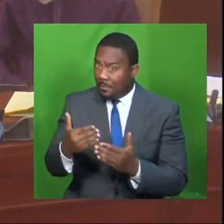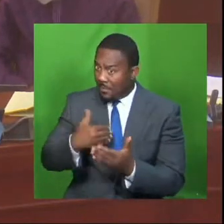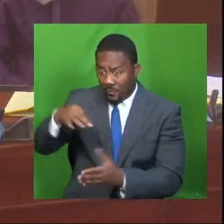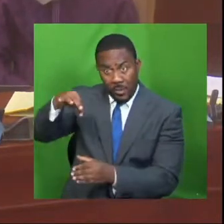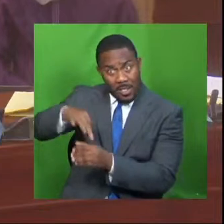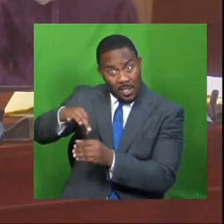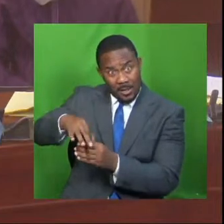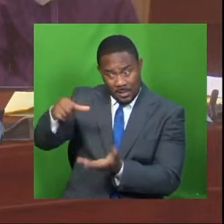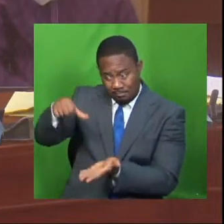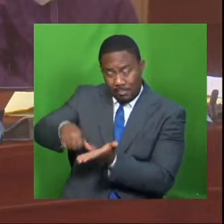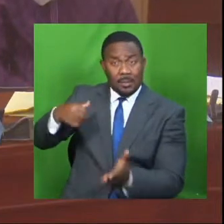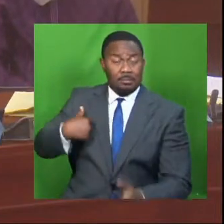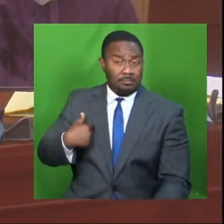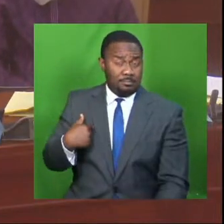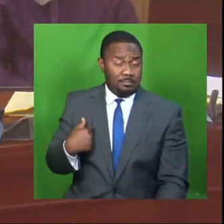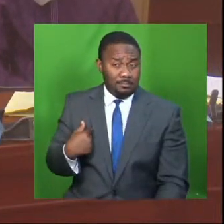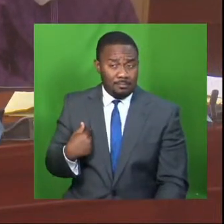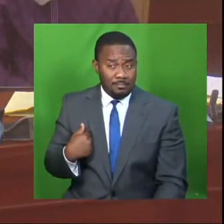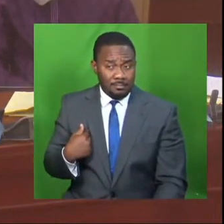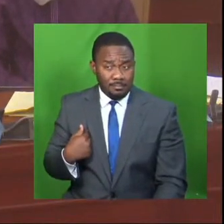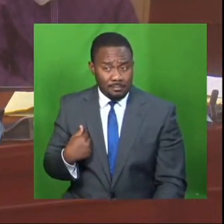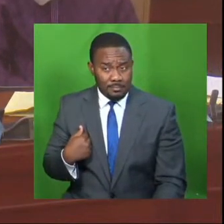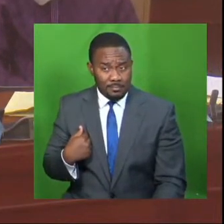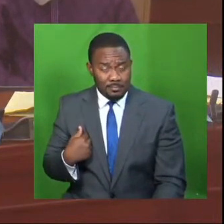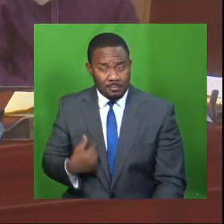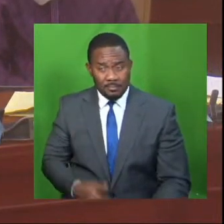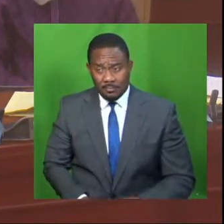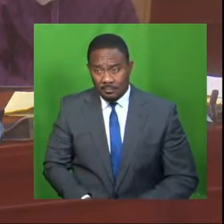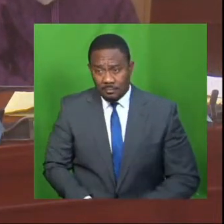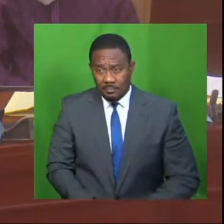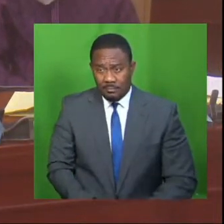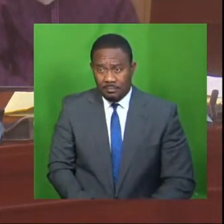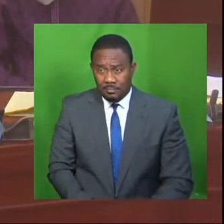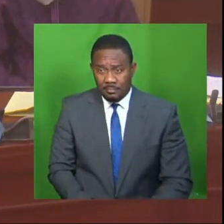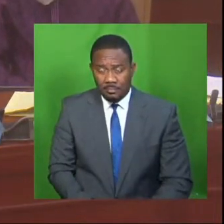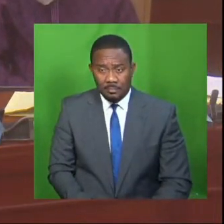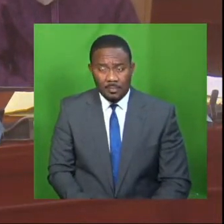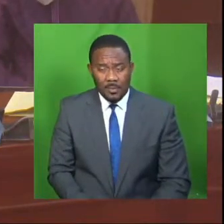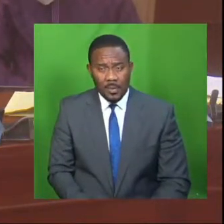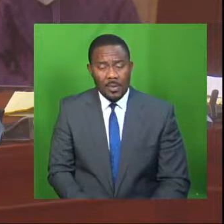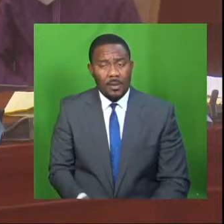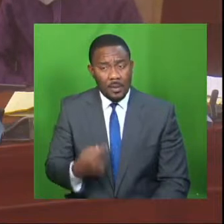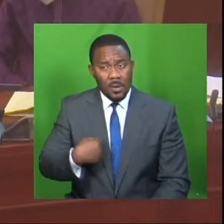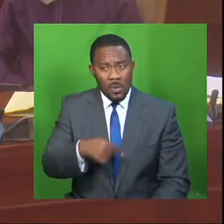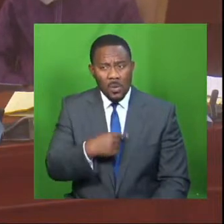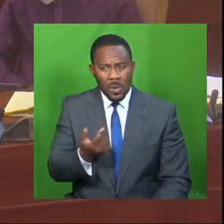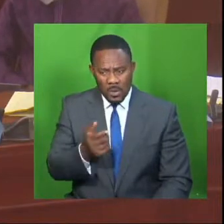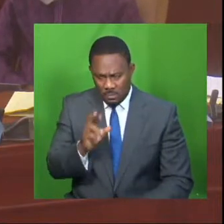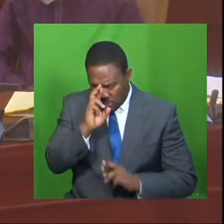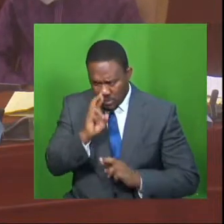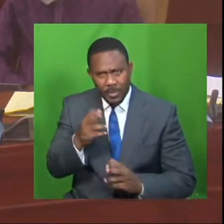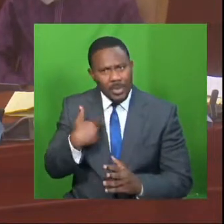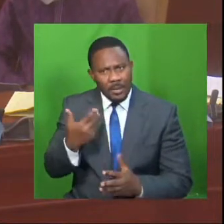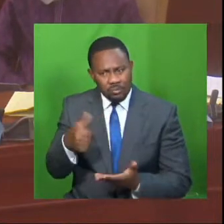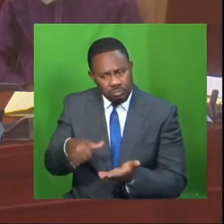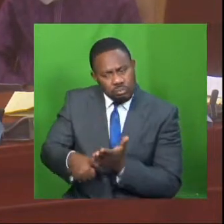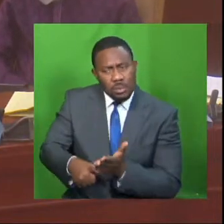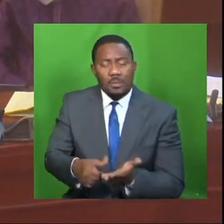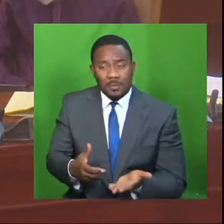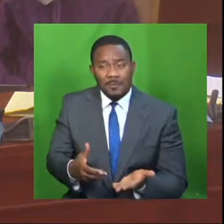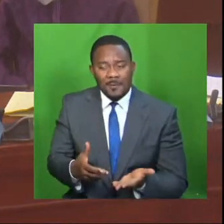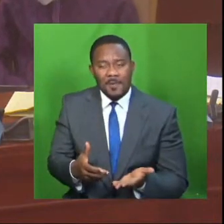and a government will be running away from questions of accountability. Come and account to the Ghanaian people. The donors themselves are saying, account for the